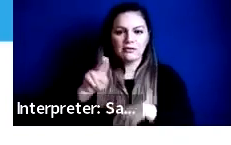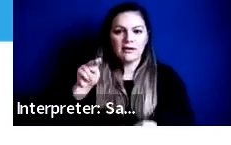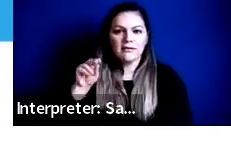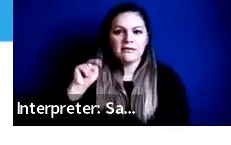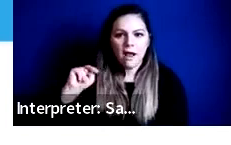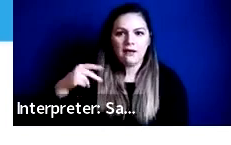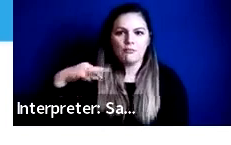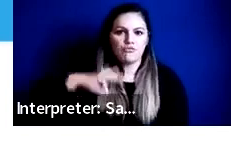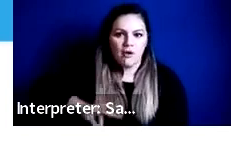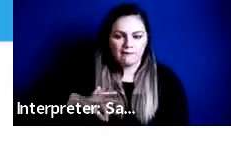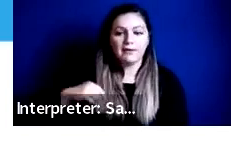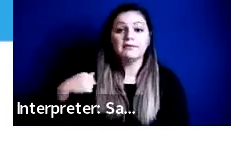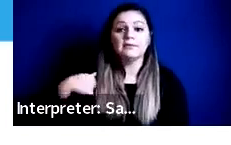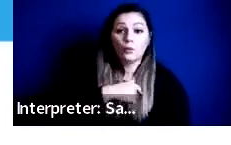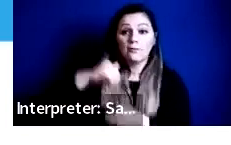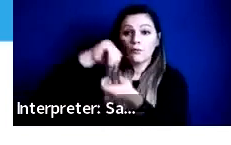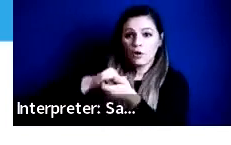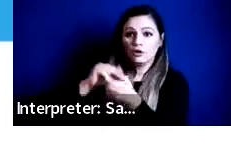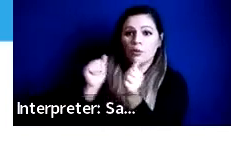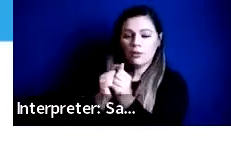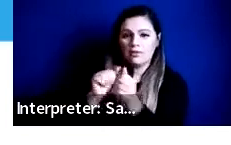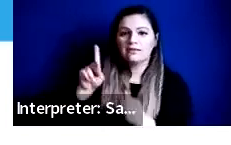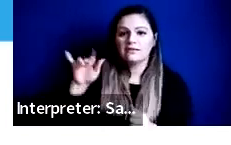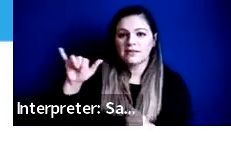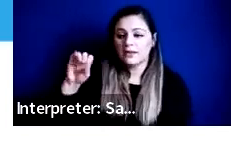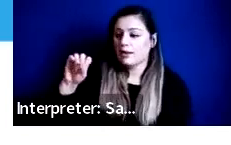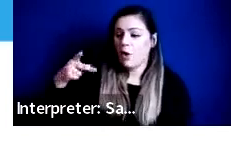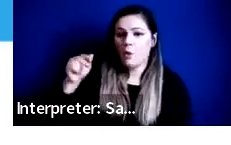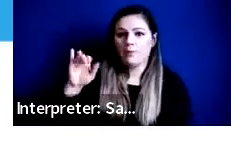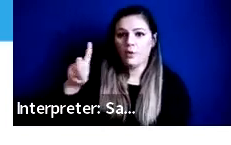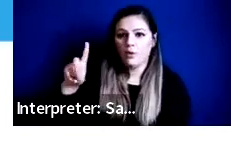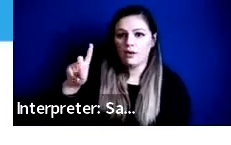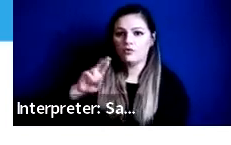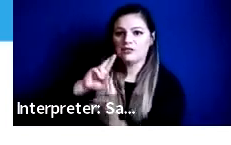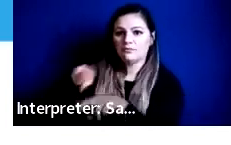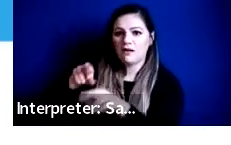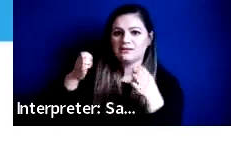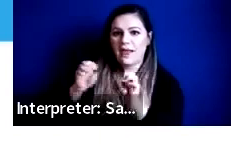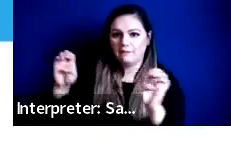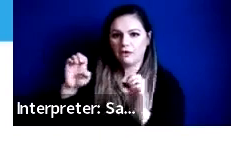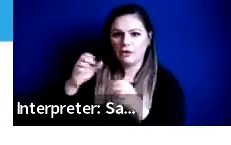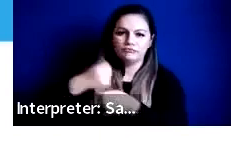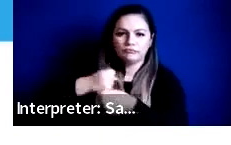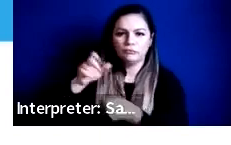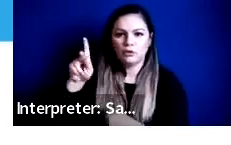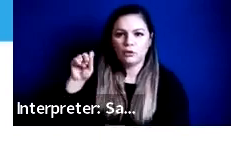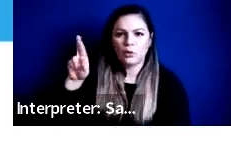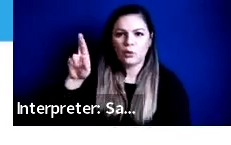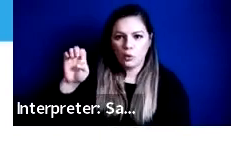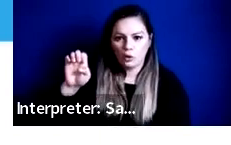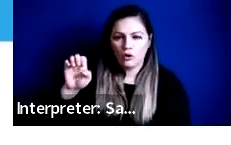are in partnership with the Kentucky Opioid Response Effort, or CORE, and our program is funded through a SAMHSA